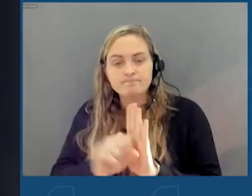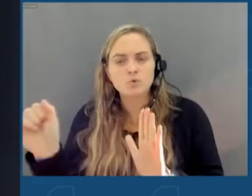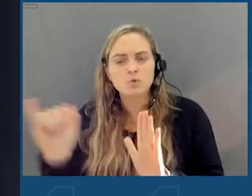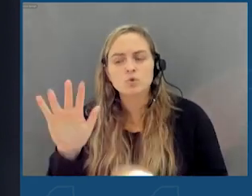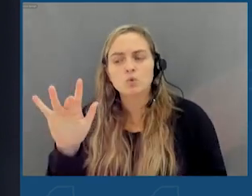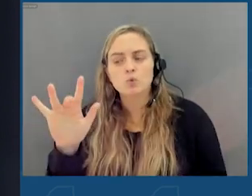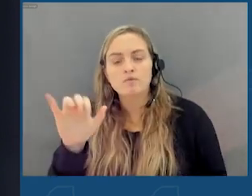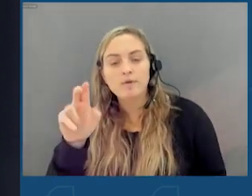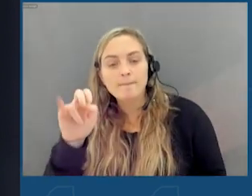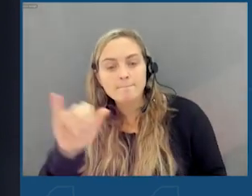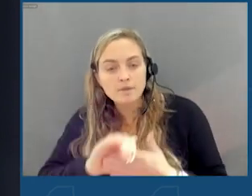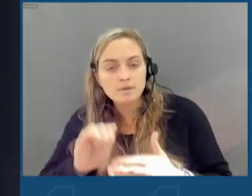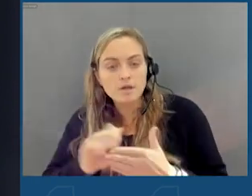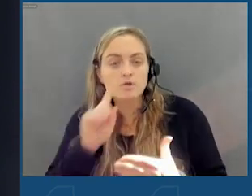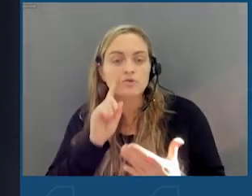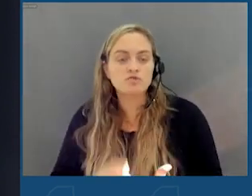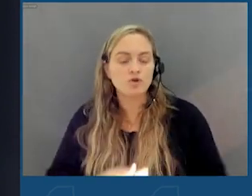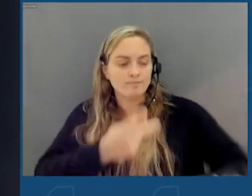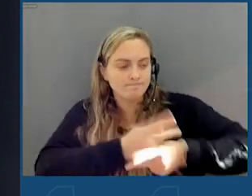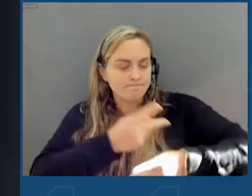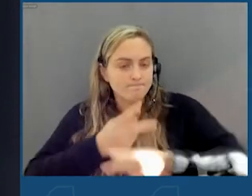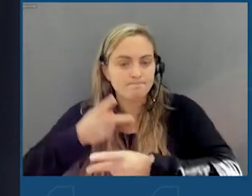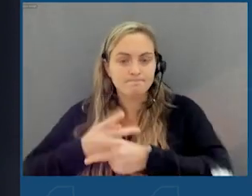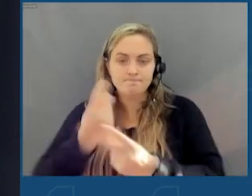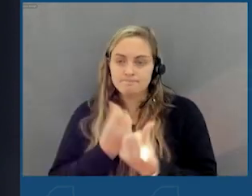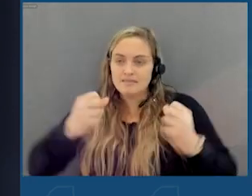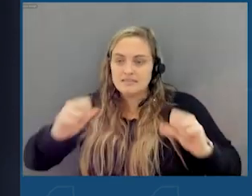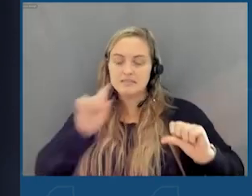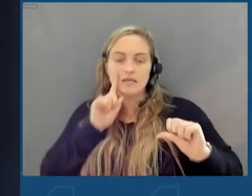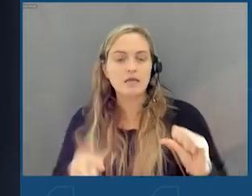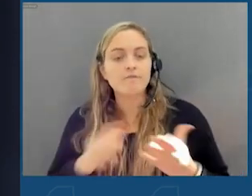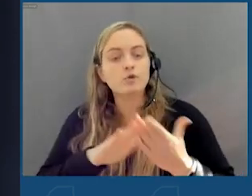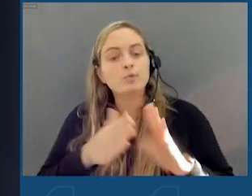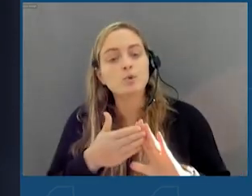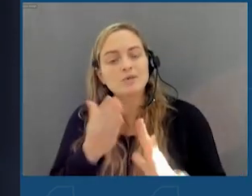million for securing communities against hate crimes grants.